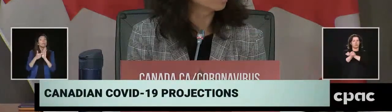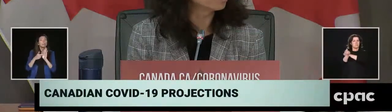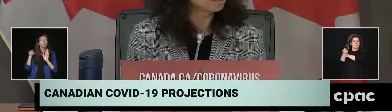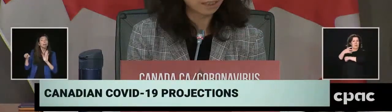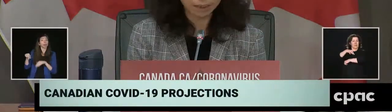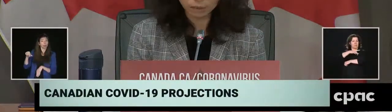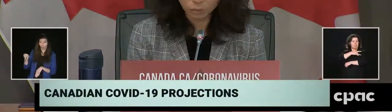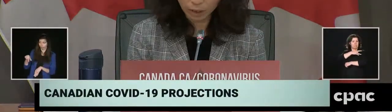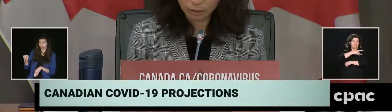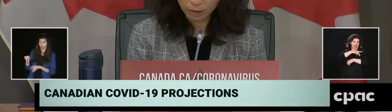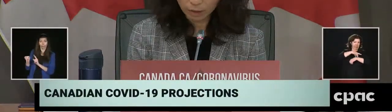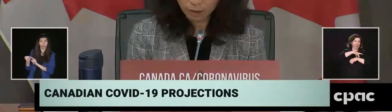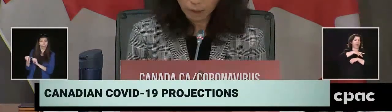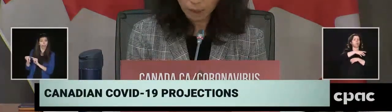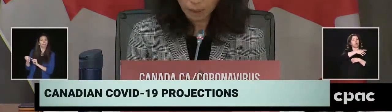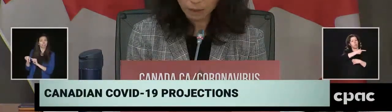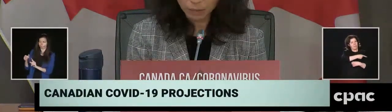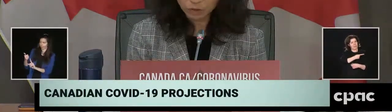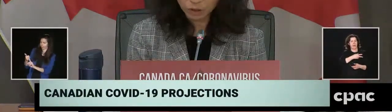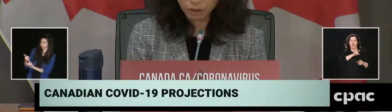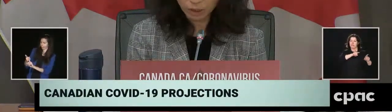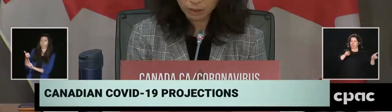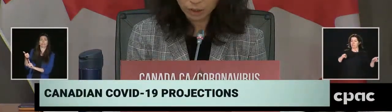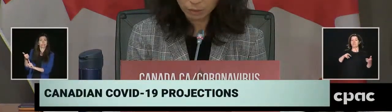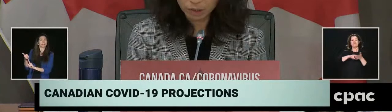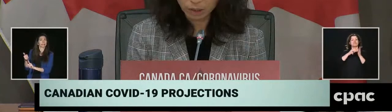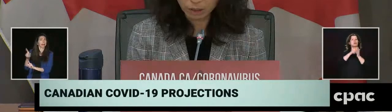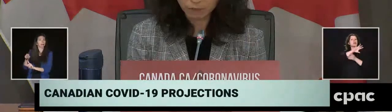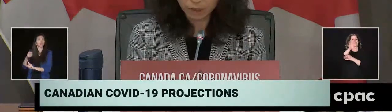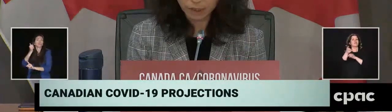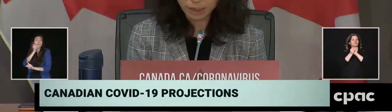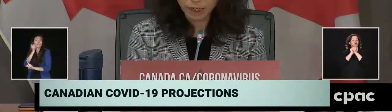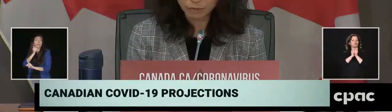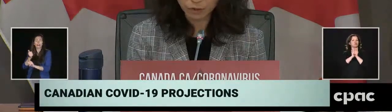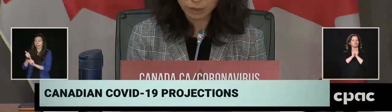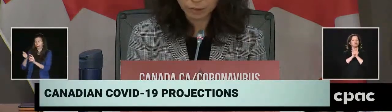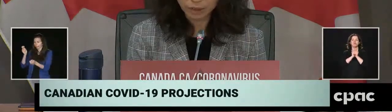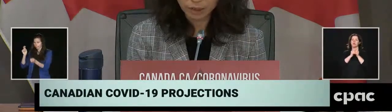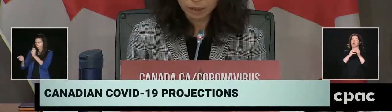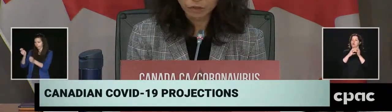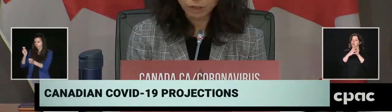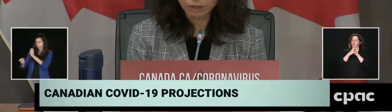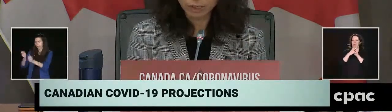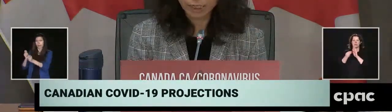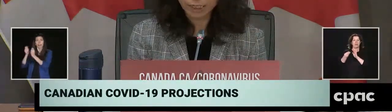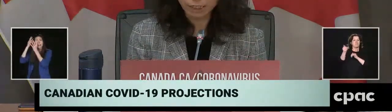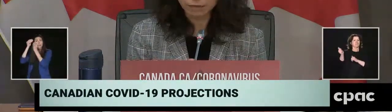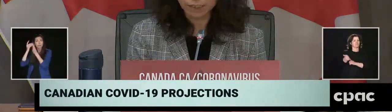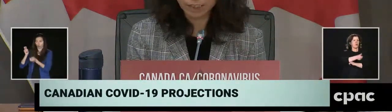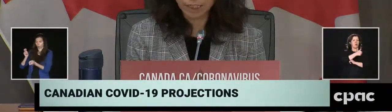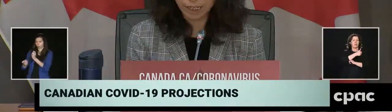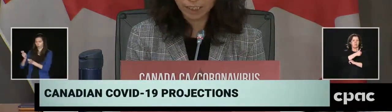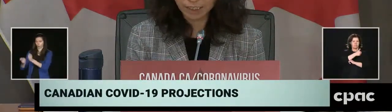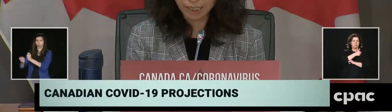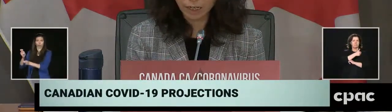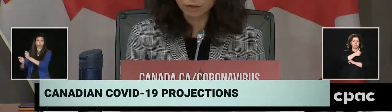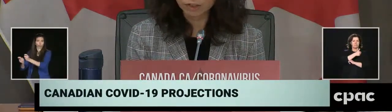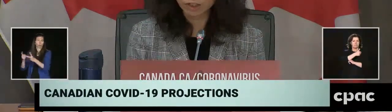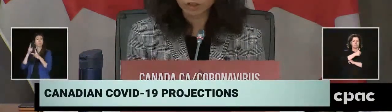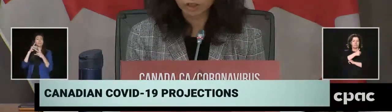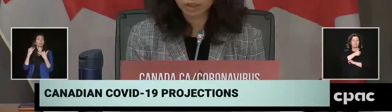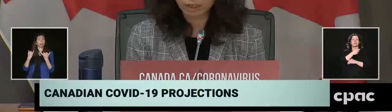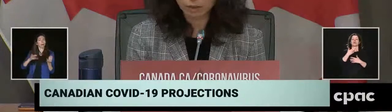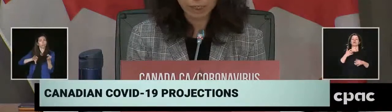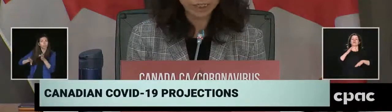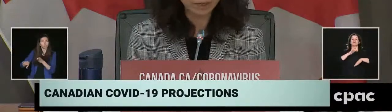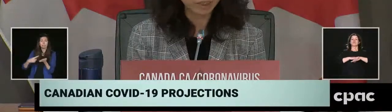adjust their modeling as needed as well. So in terms of the timeframes, so the heading of this slide is that